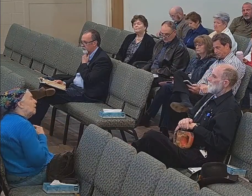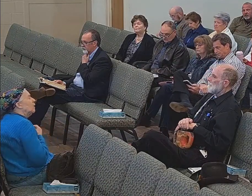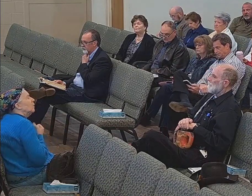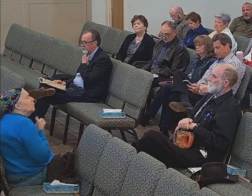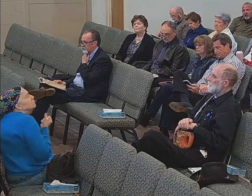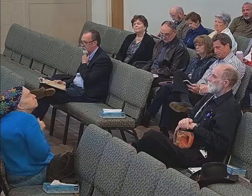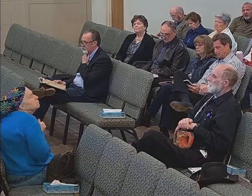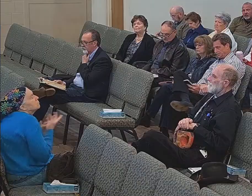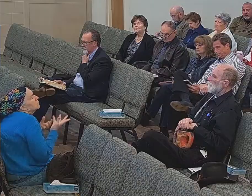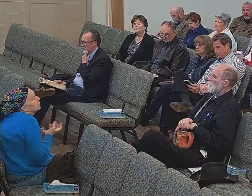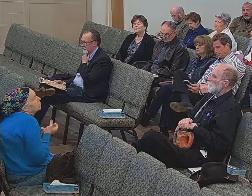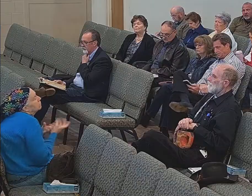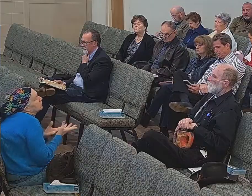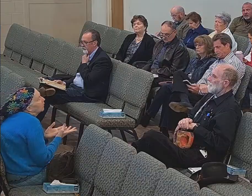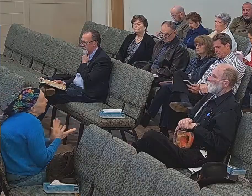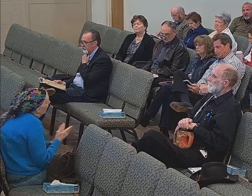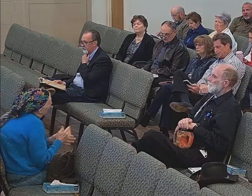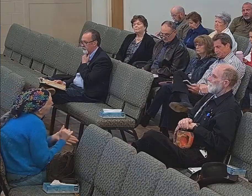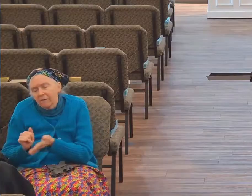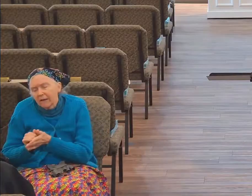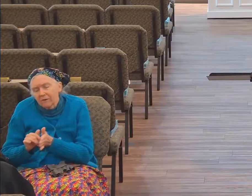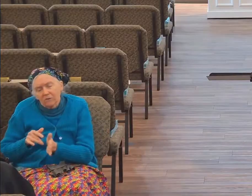Yeah. Yeah.